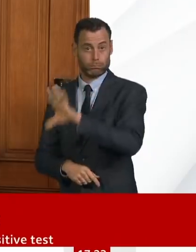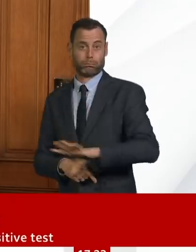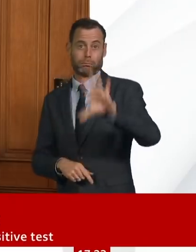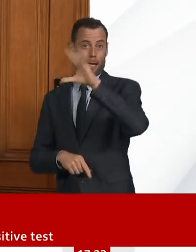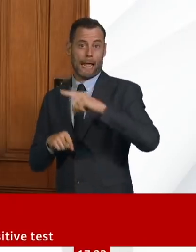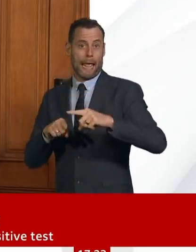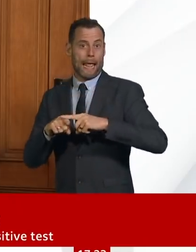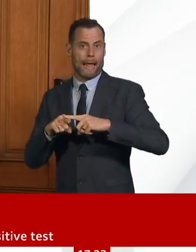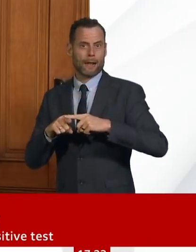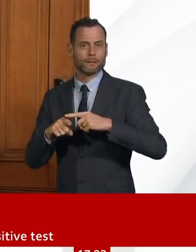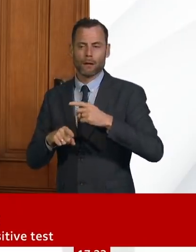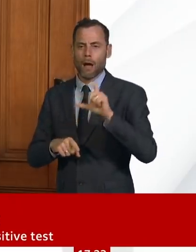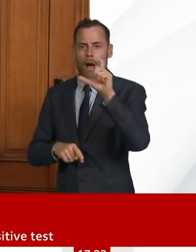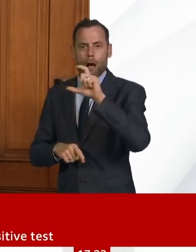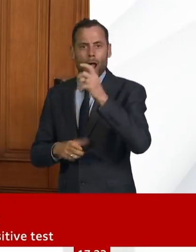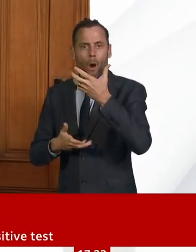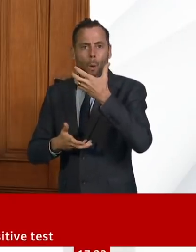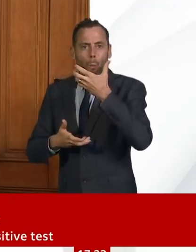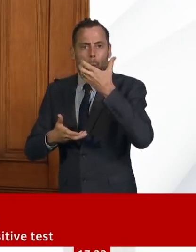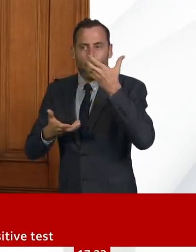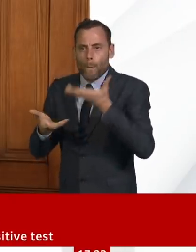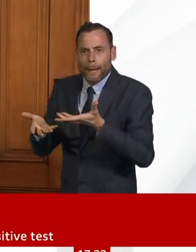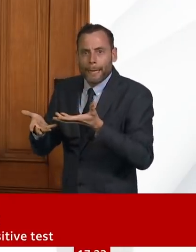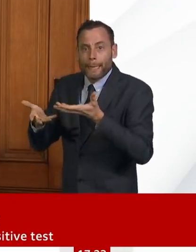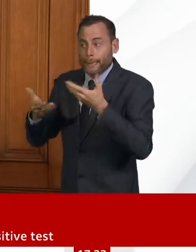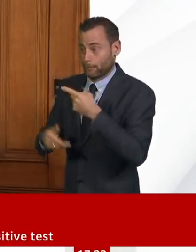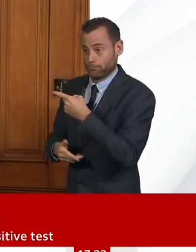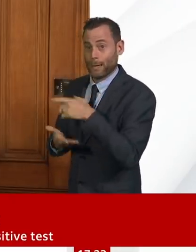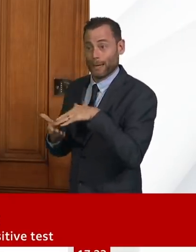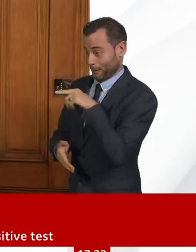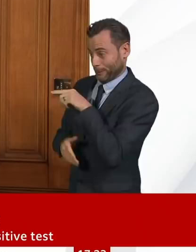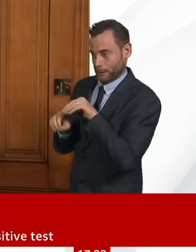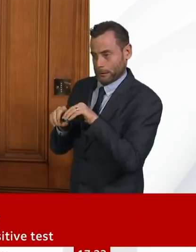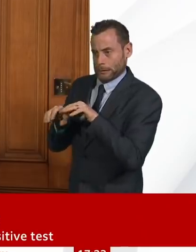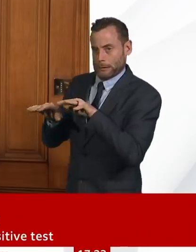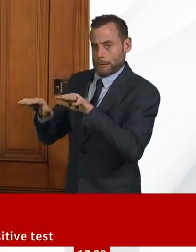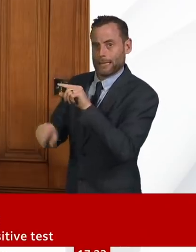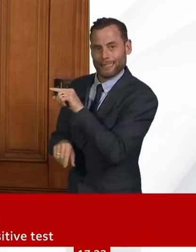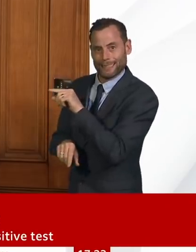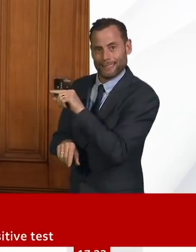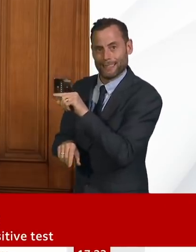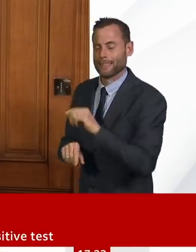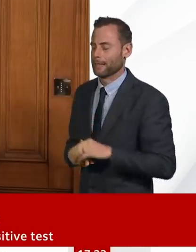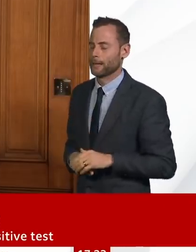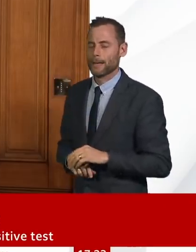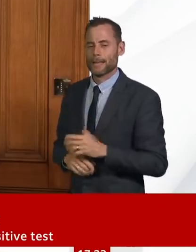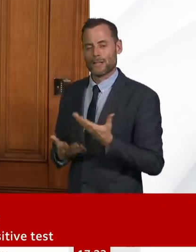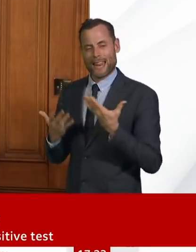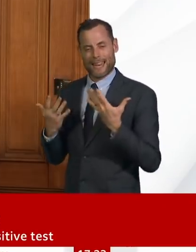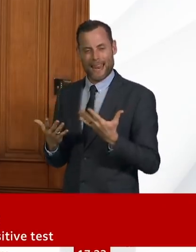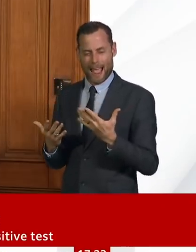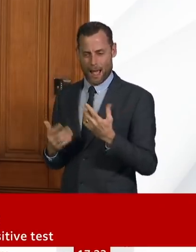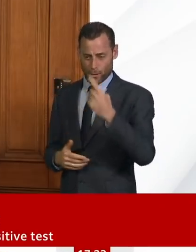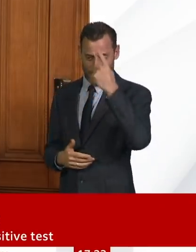is now heating up to some extent. And we are trying to walk a very fine line